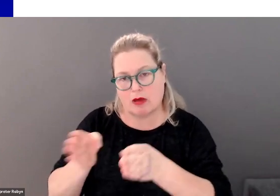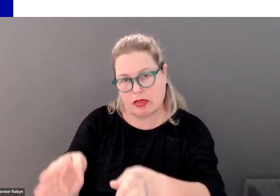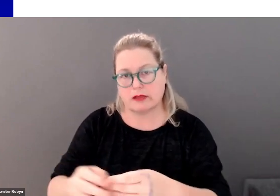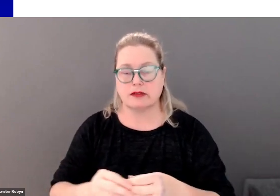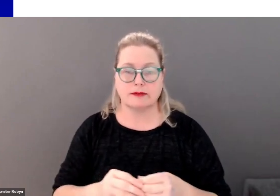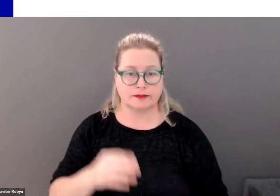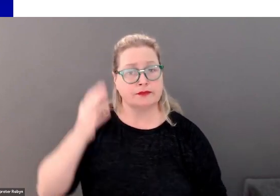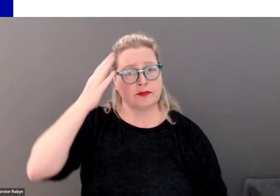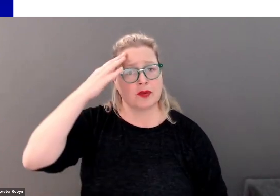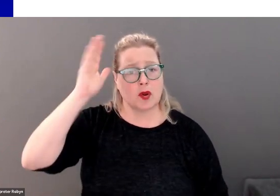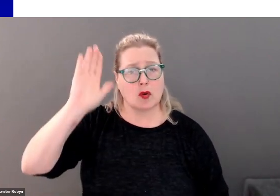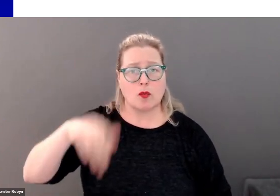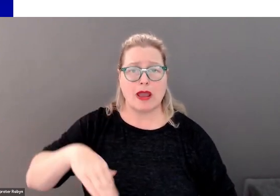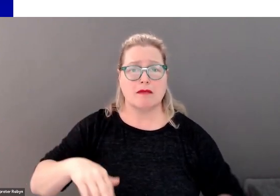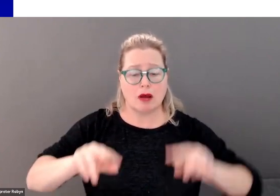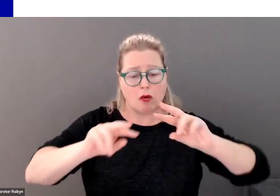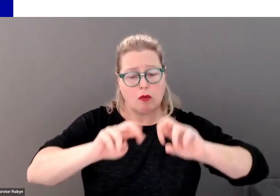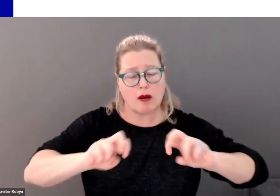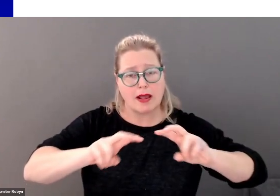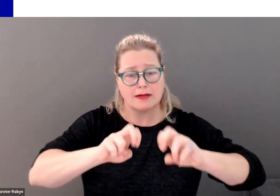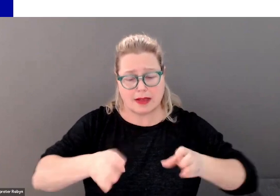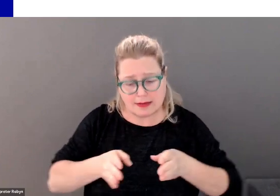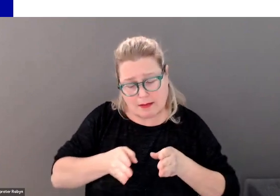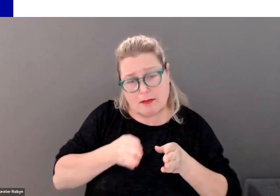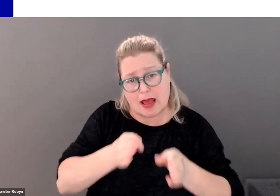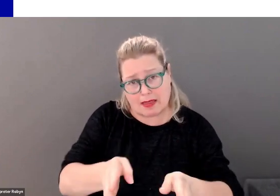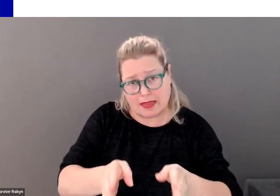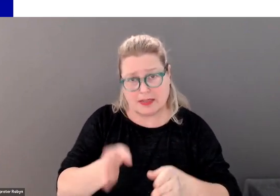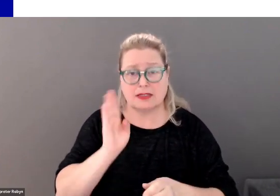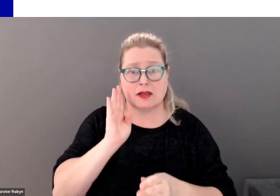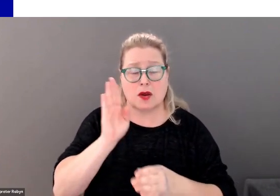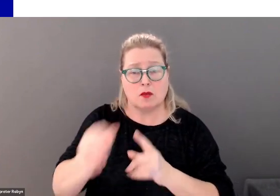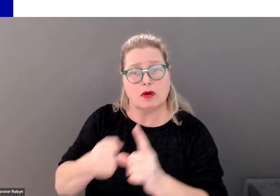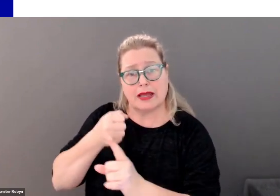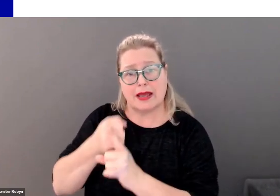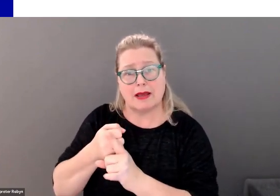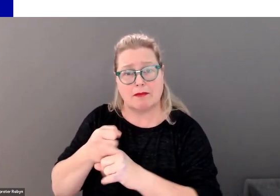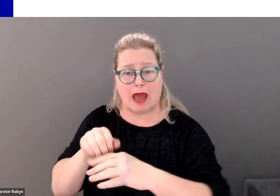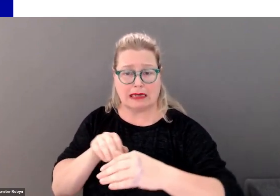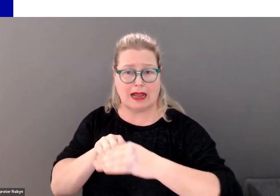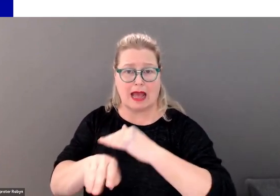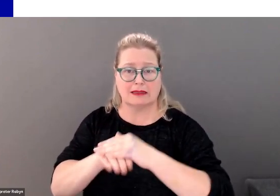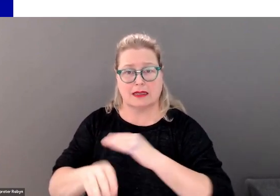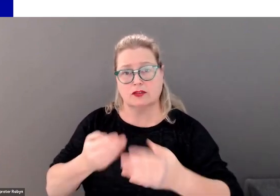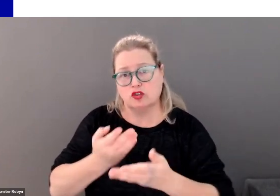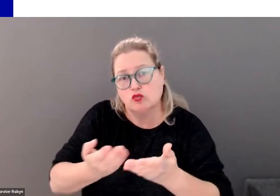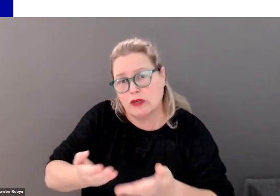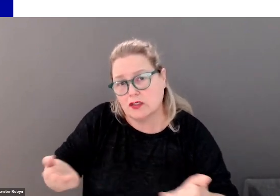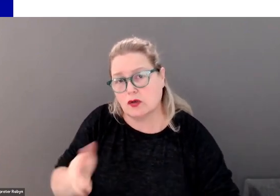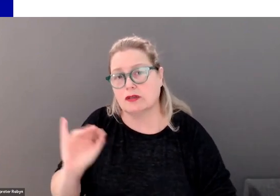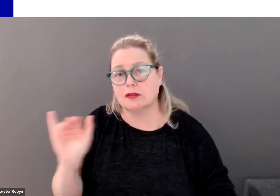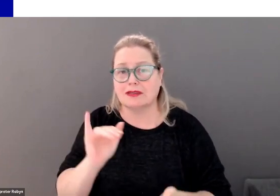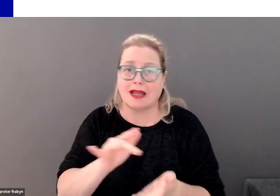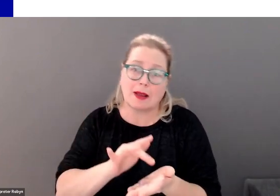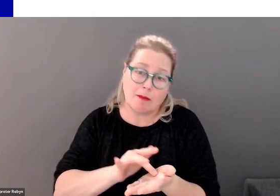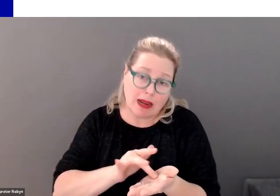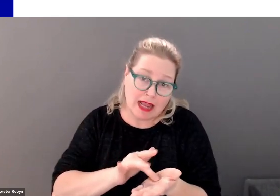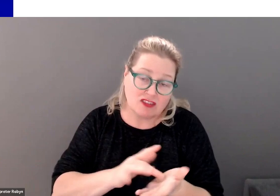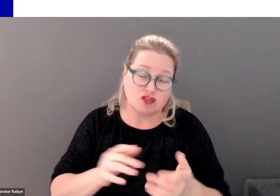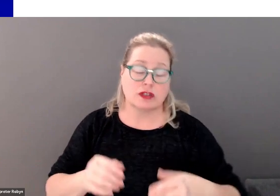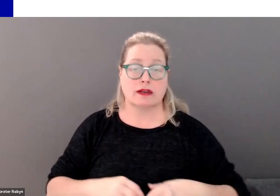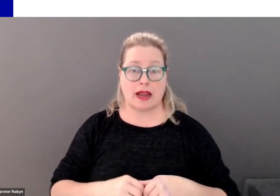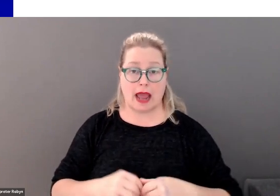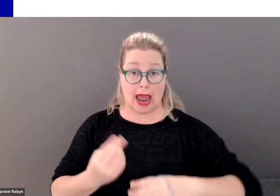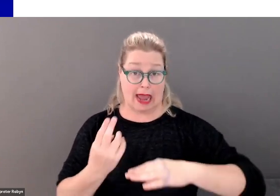value assessment methods are used to influence access to resources, including medications, and the use of value assessment